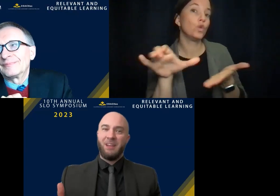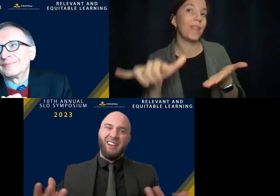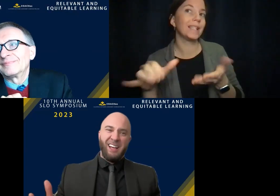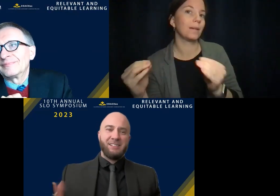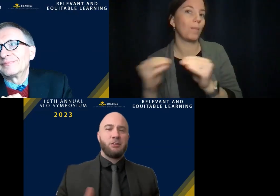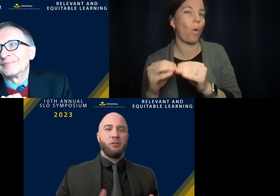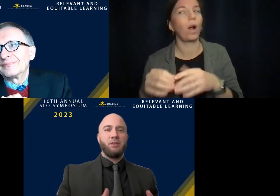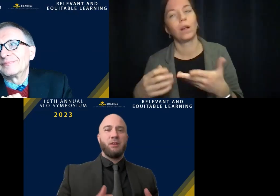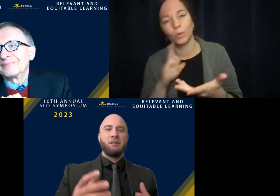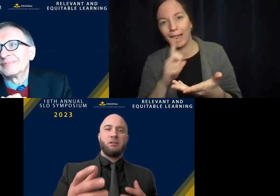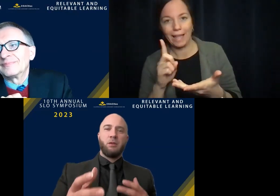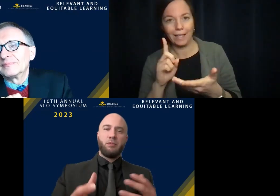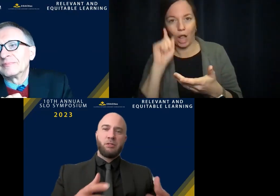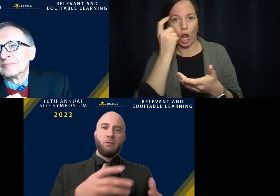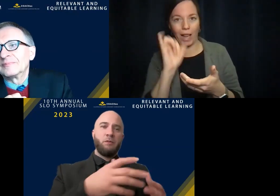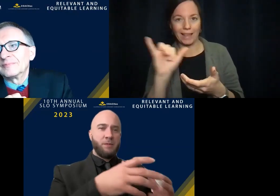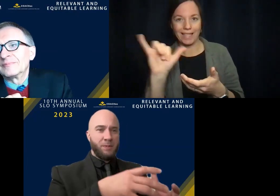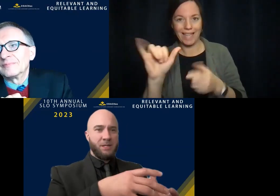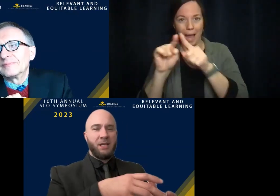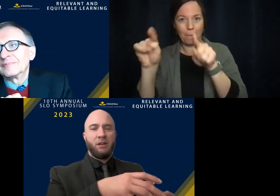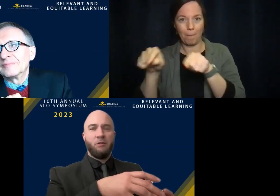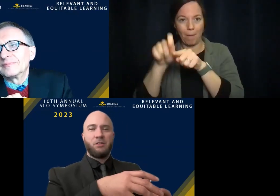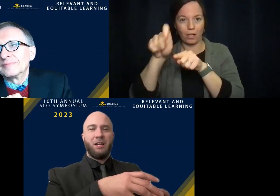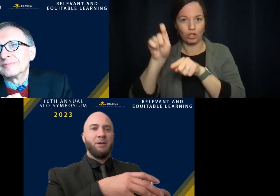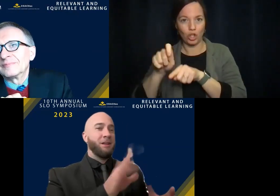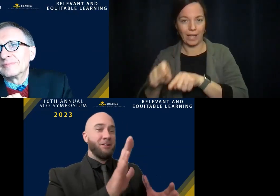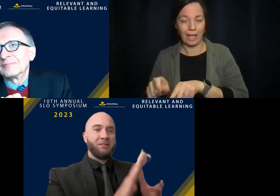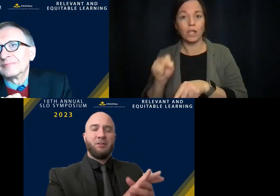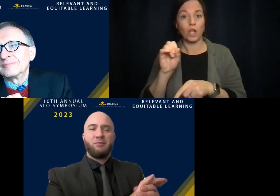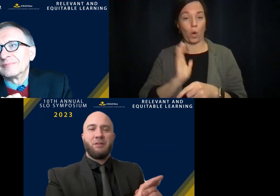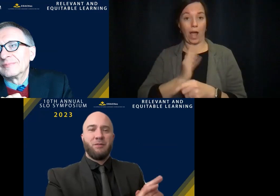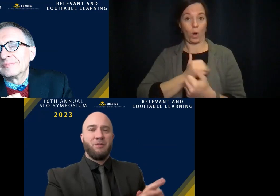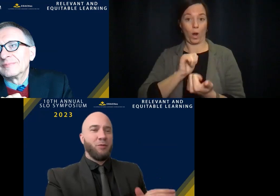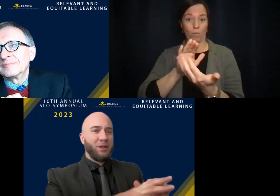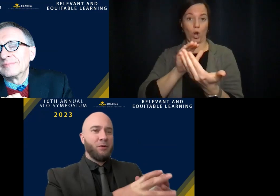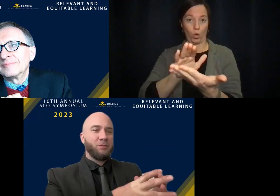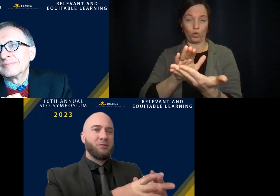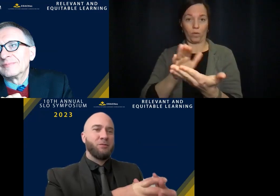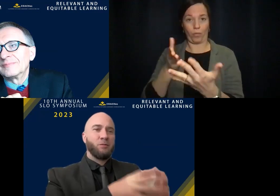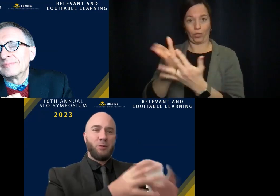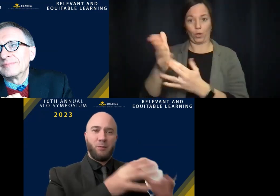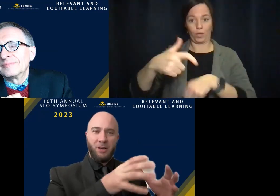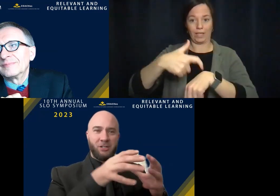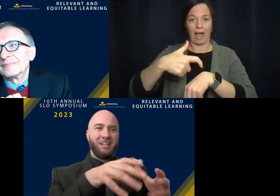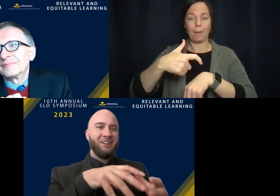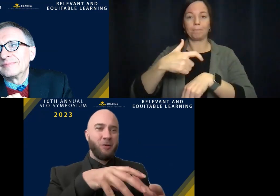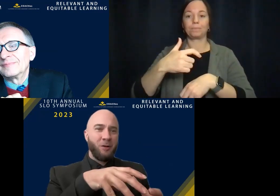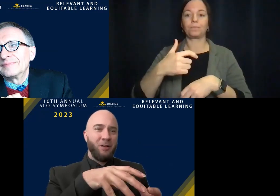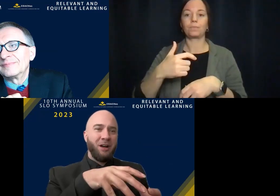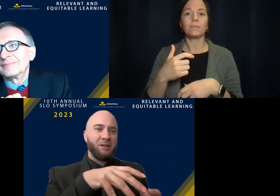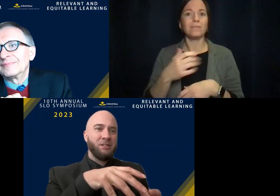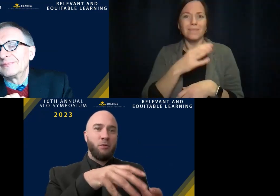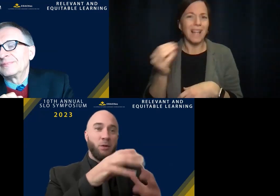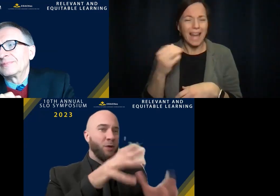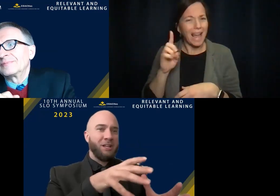checking. And so the approach that we've been taking over time, and I'll speak from working at multiple schools where box checking had occurred